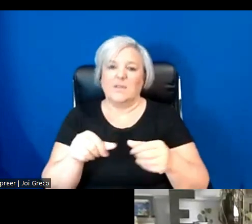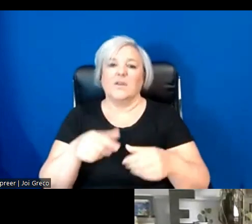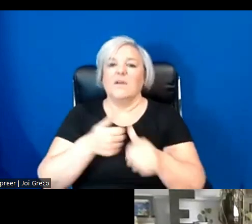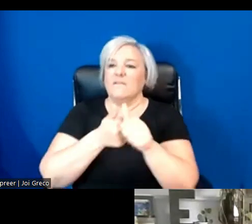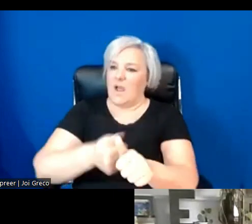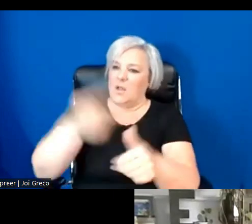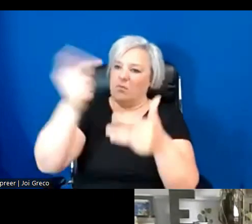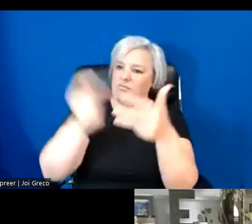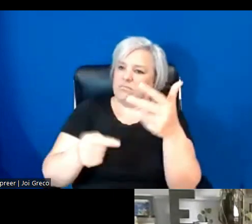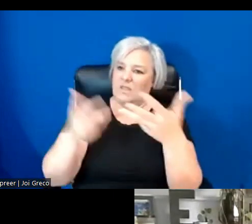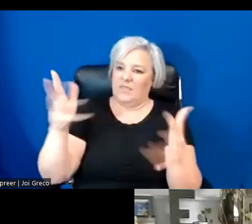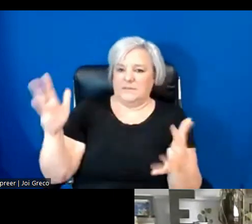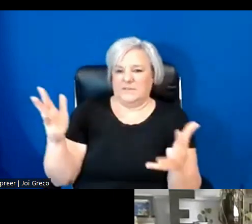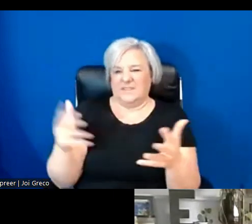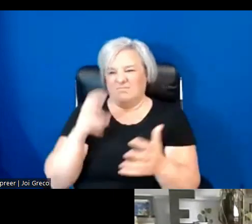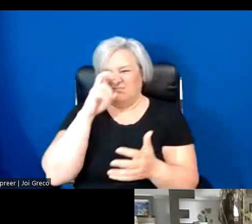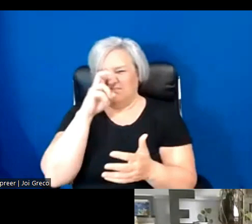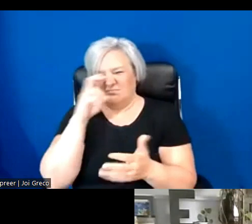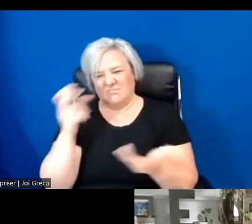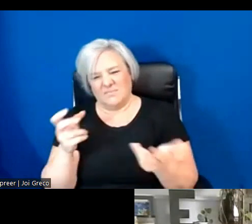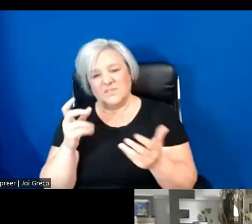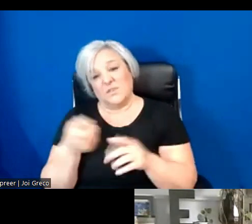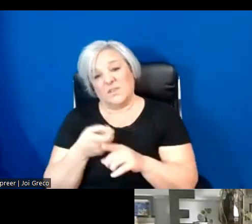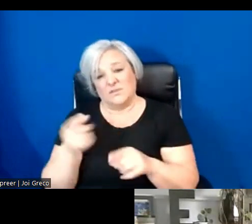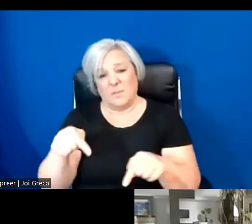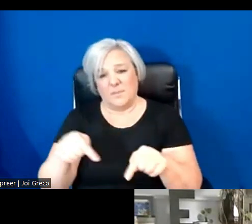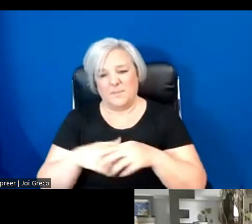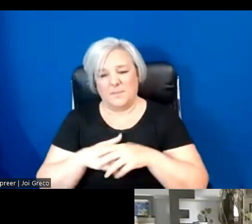measure that. So that's where it came from.